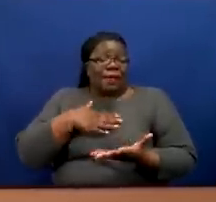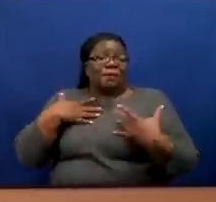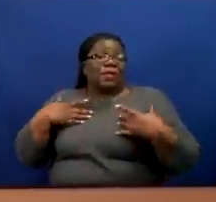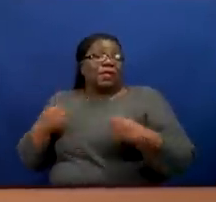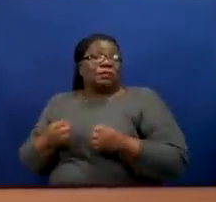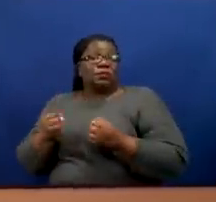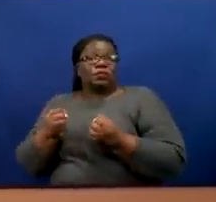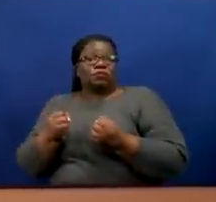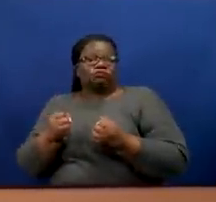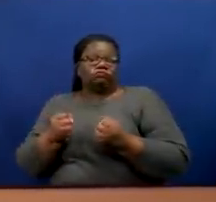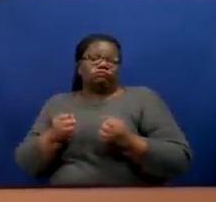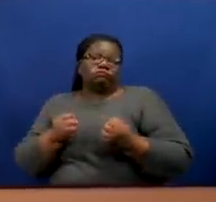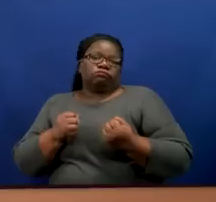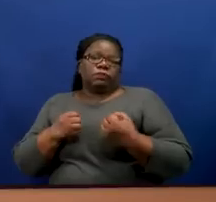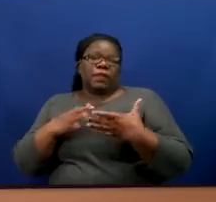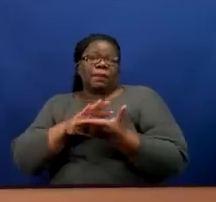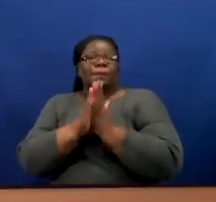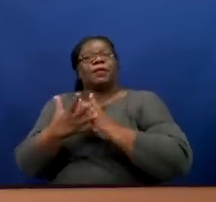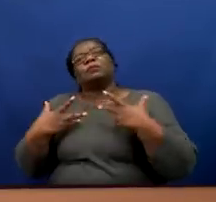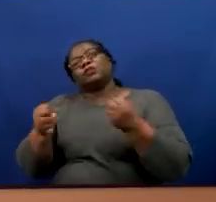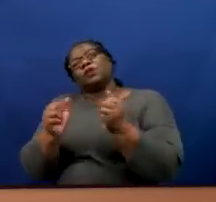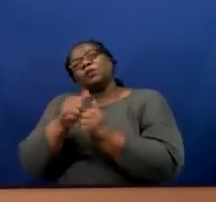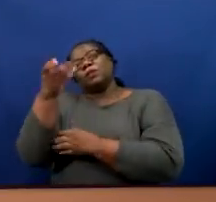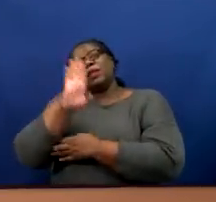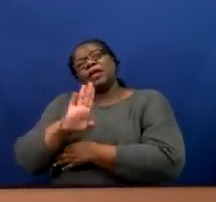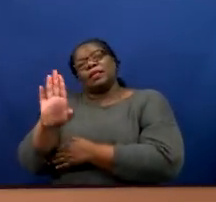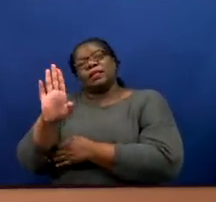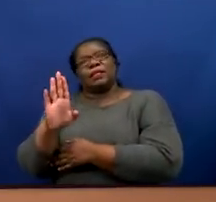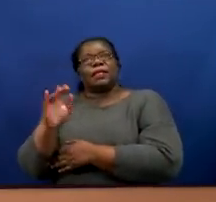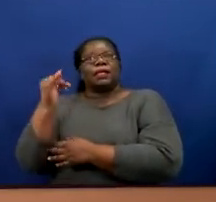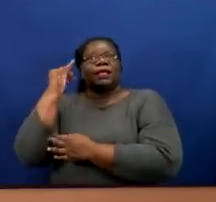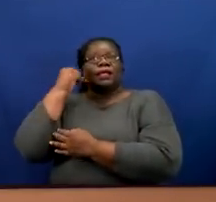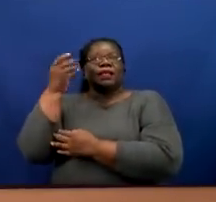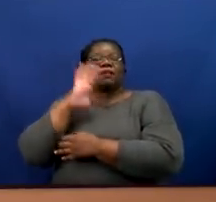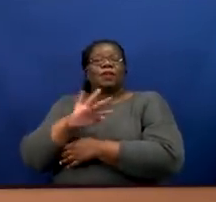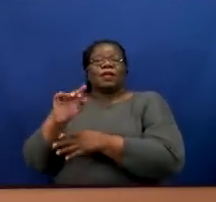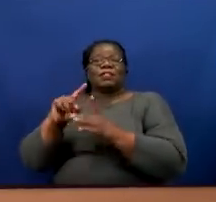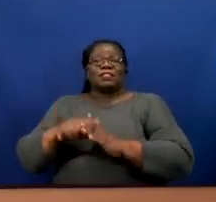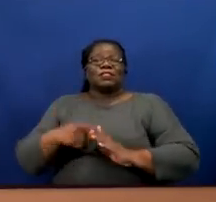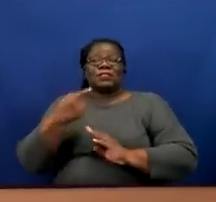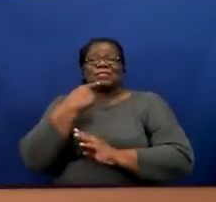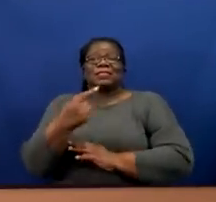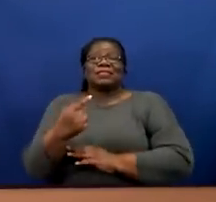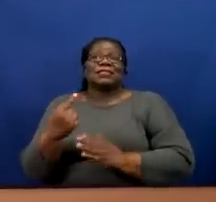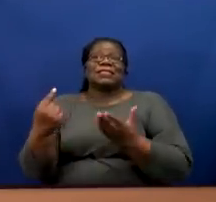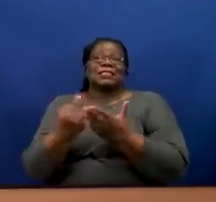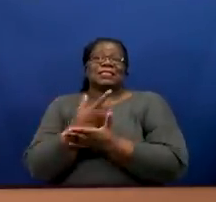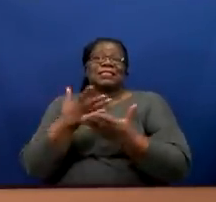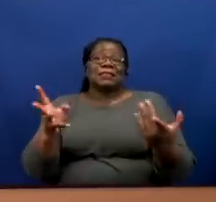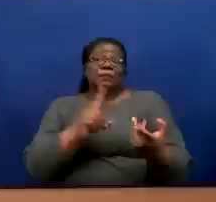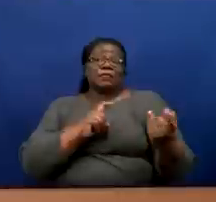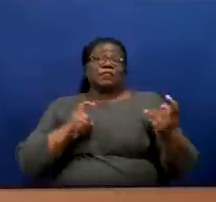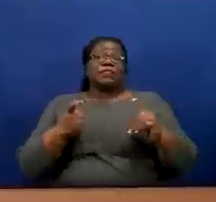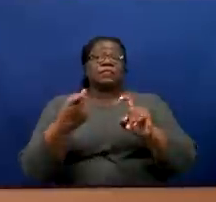anybody in here who can help me celebrate the fact that if God starts speaking, something's going to shift?